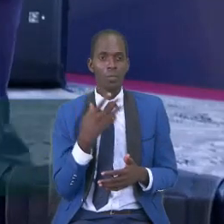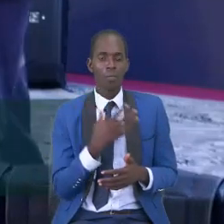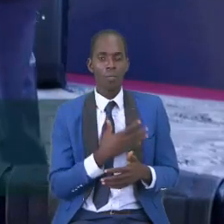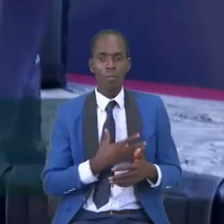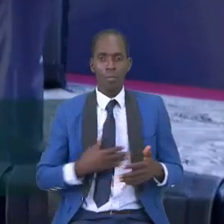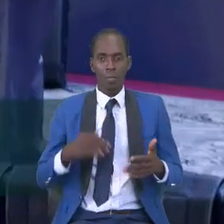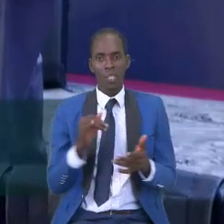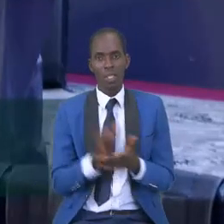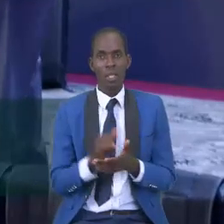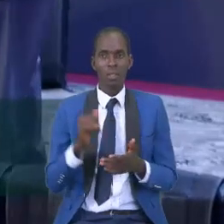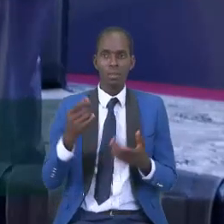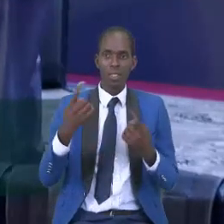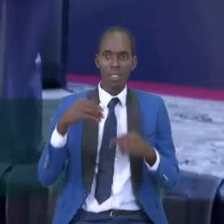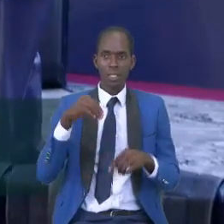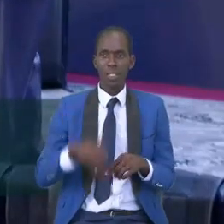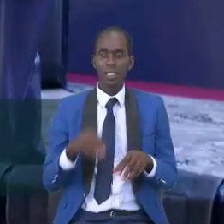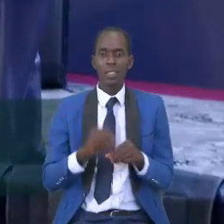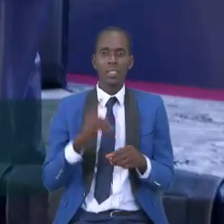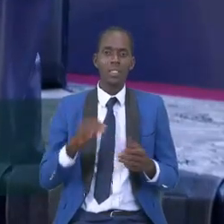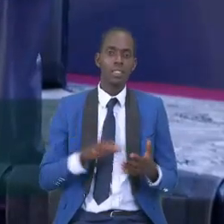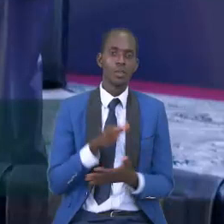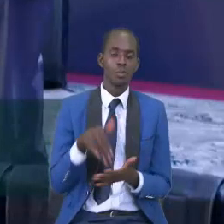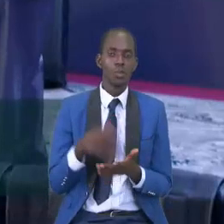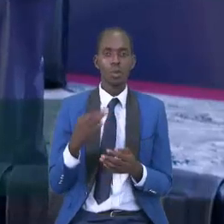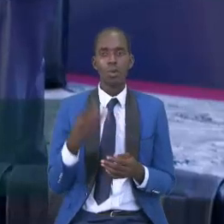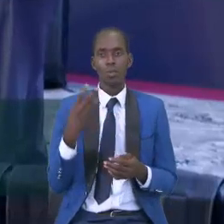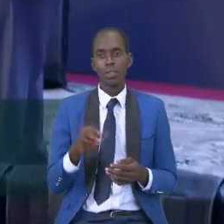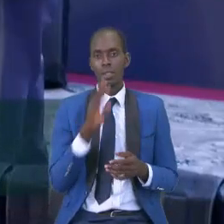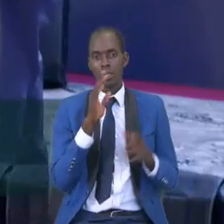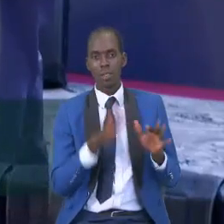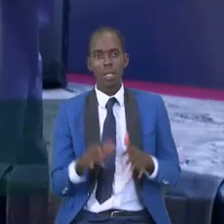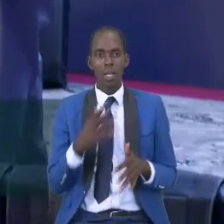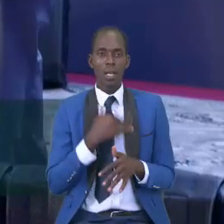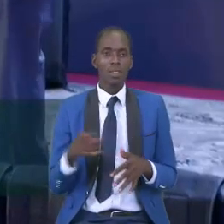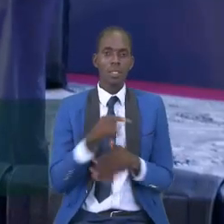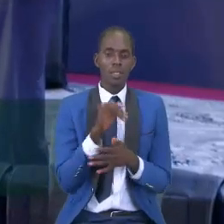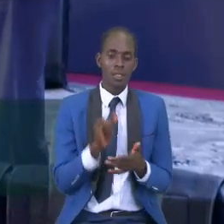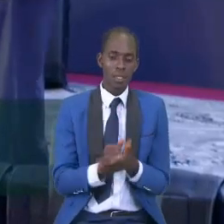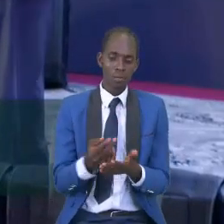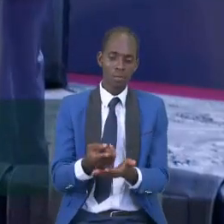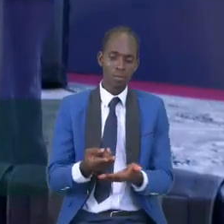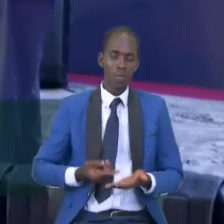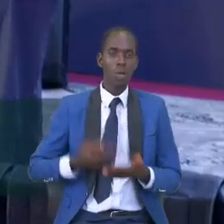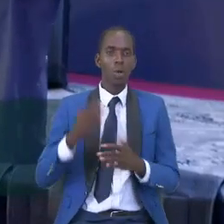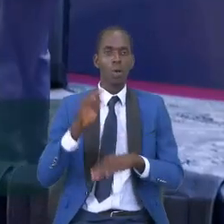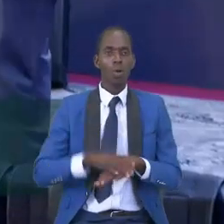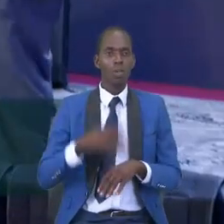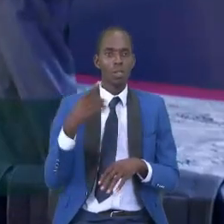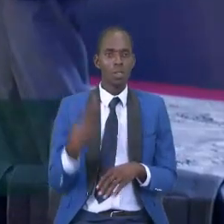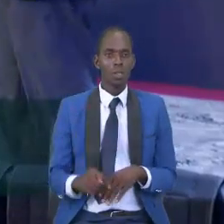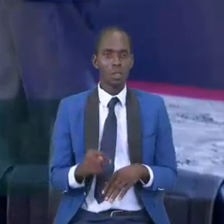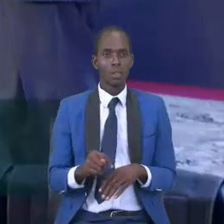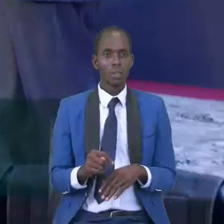sea, and as he that lieth upon the top of a mast. In verse 35, they